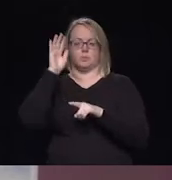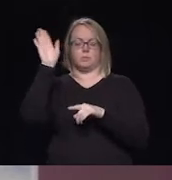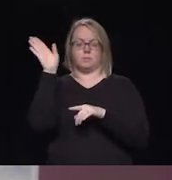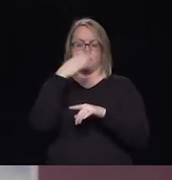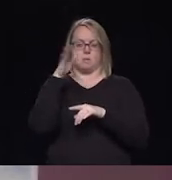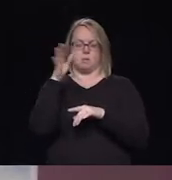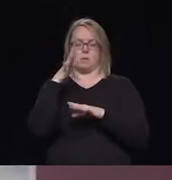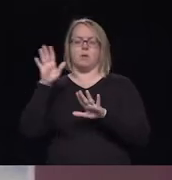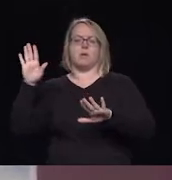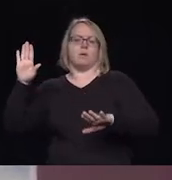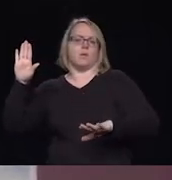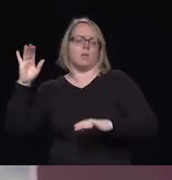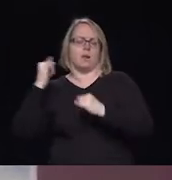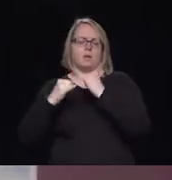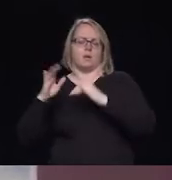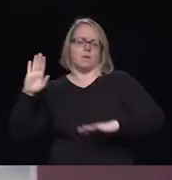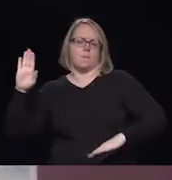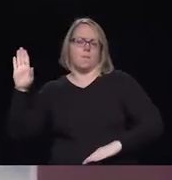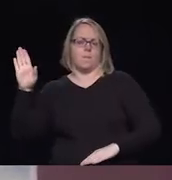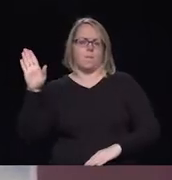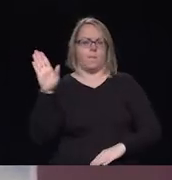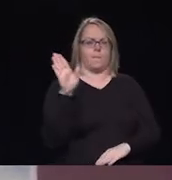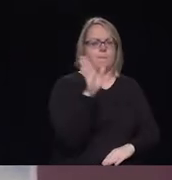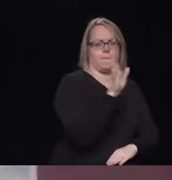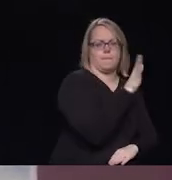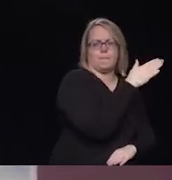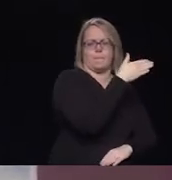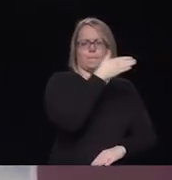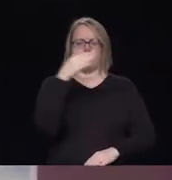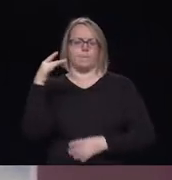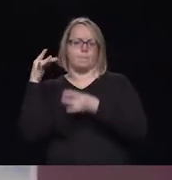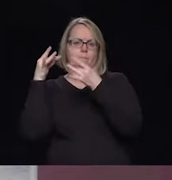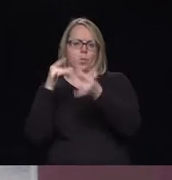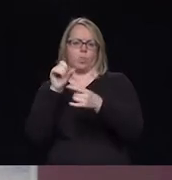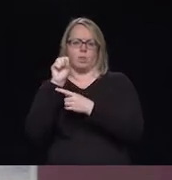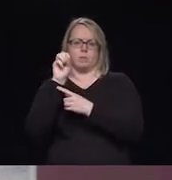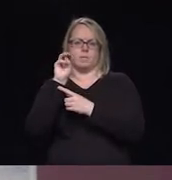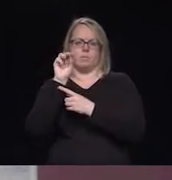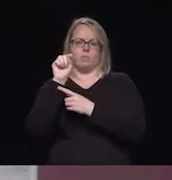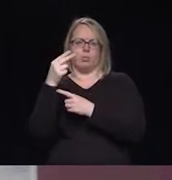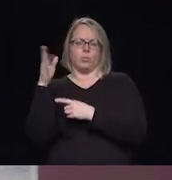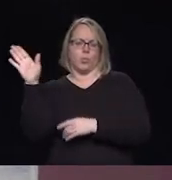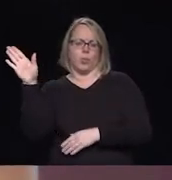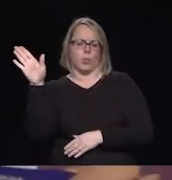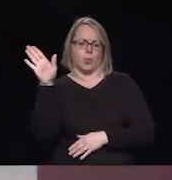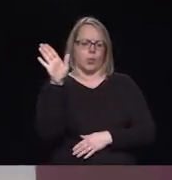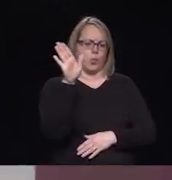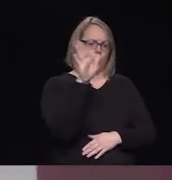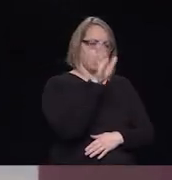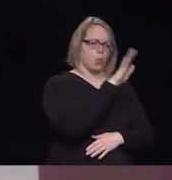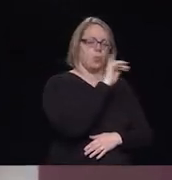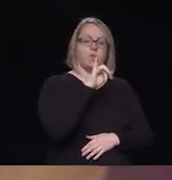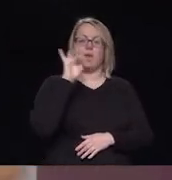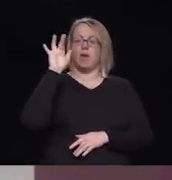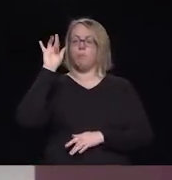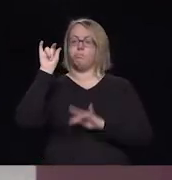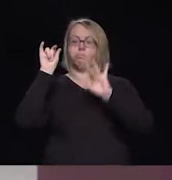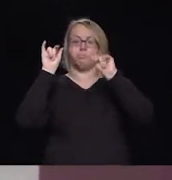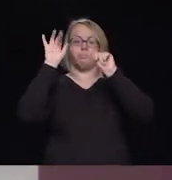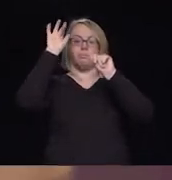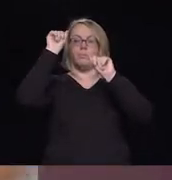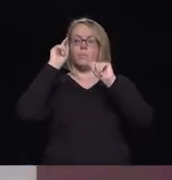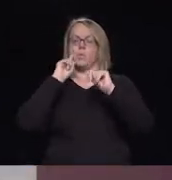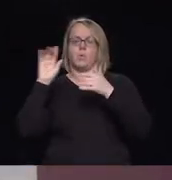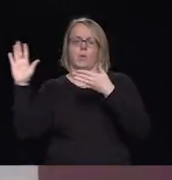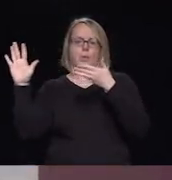Now if you have a little bit of streaking, that's okay. I call it character. It's always good to add a little bit of